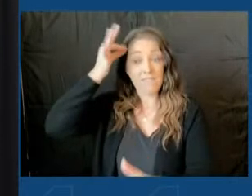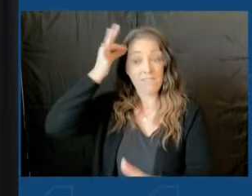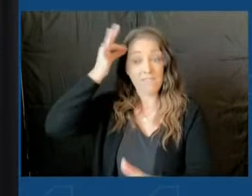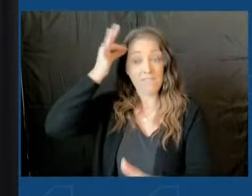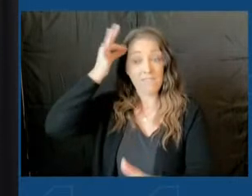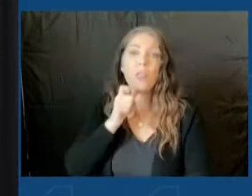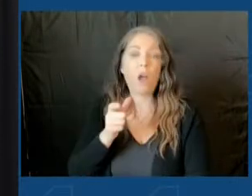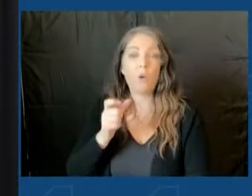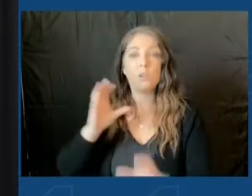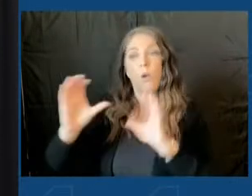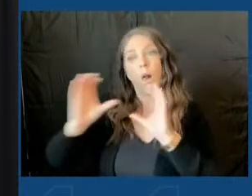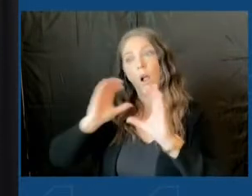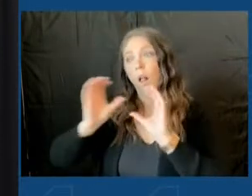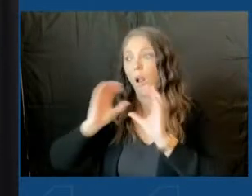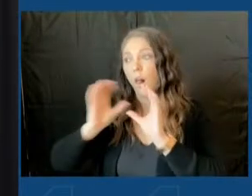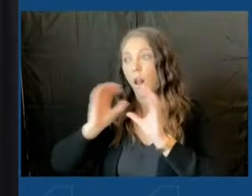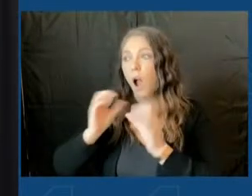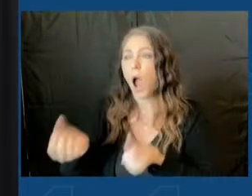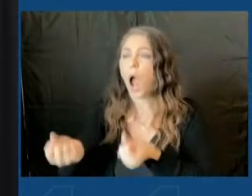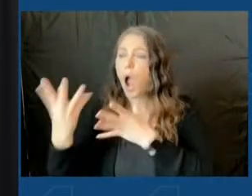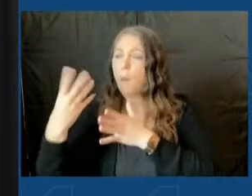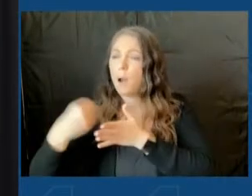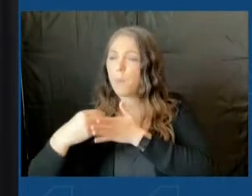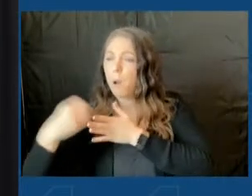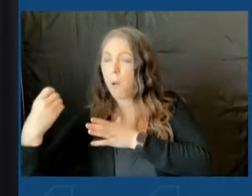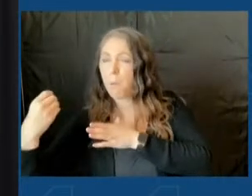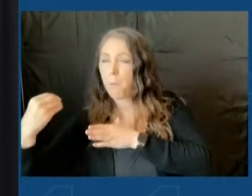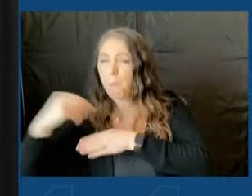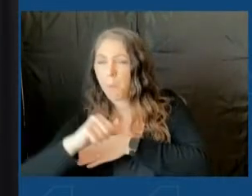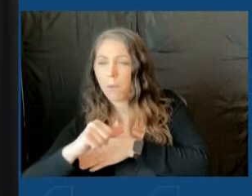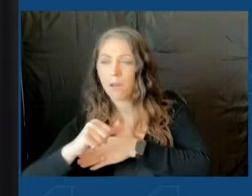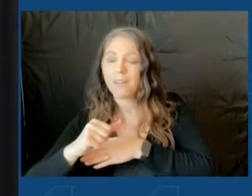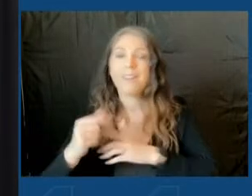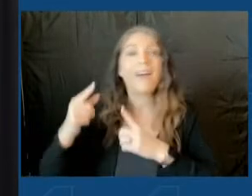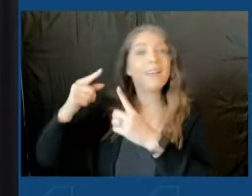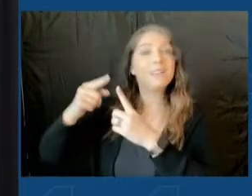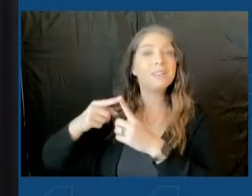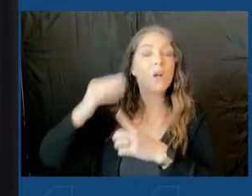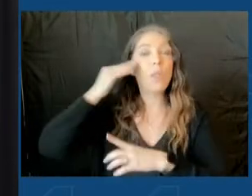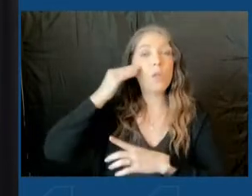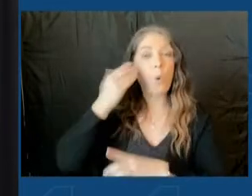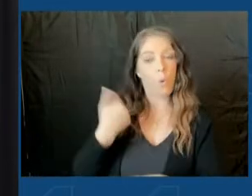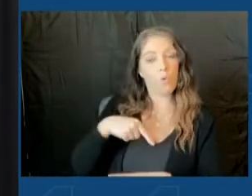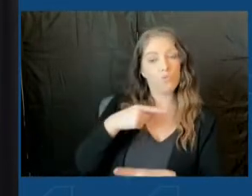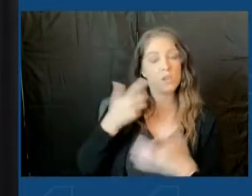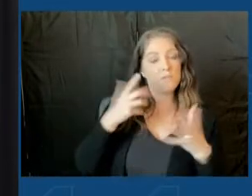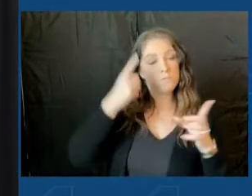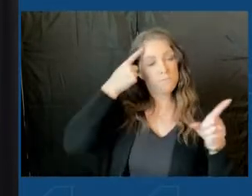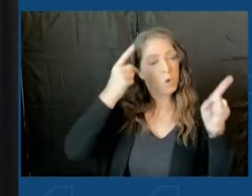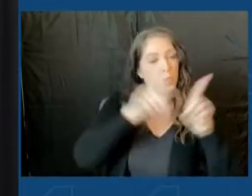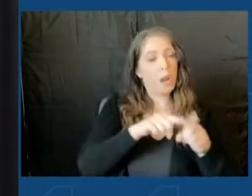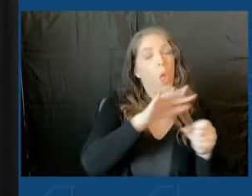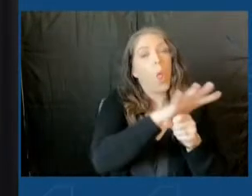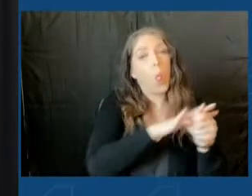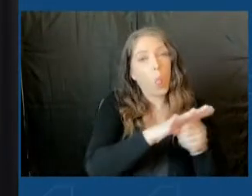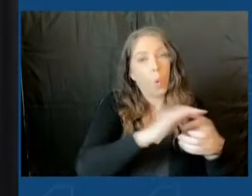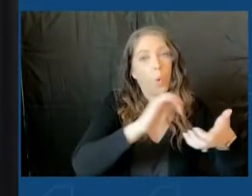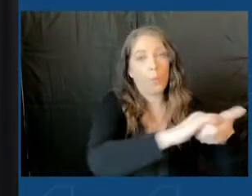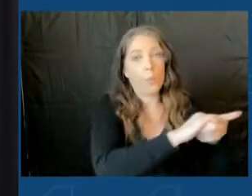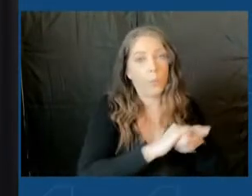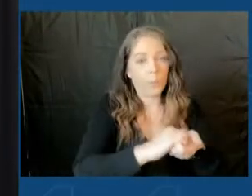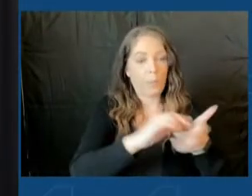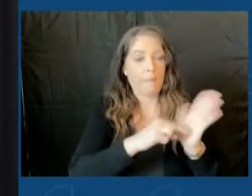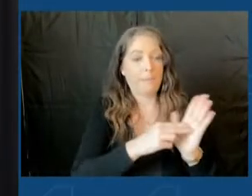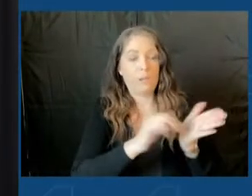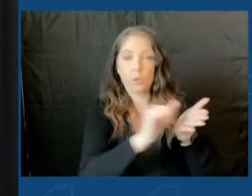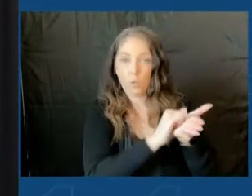us about how much they'll put toward the project until they know that we have agreements with our local partners, meaning the city of New York. So we